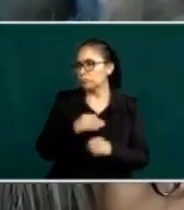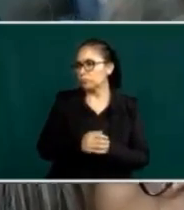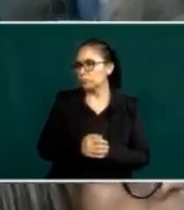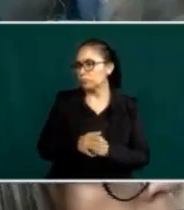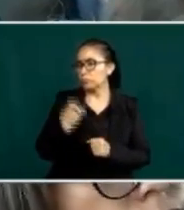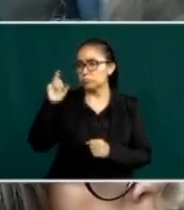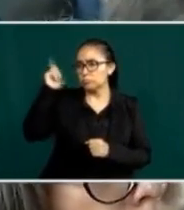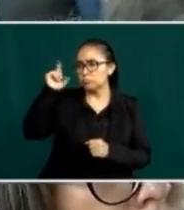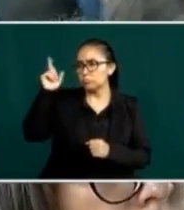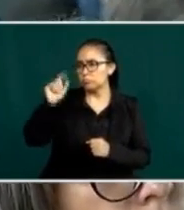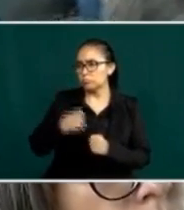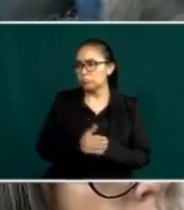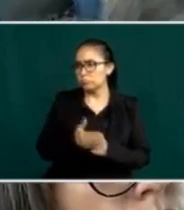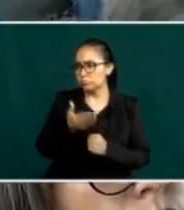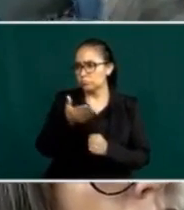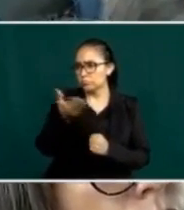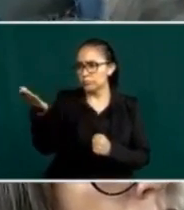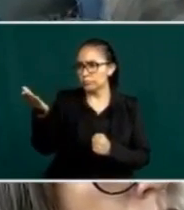blackmailing his father that's in jail.